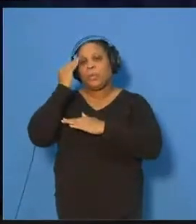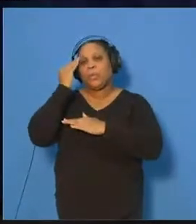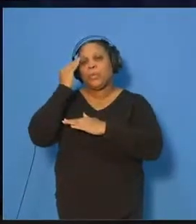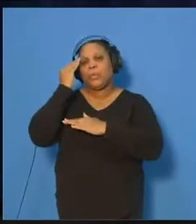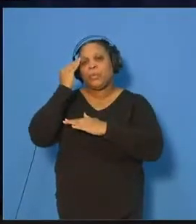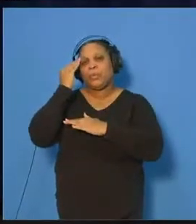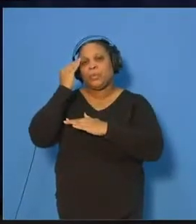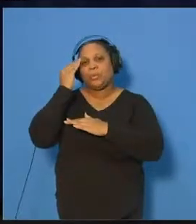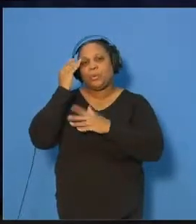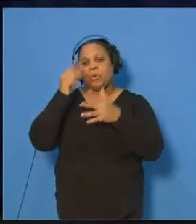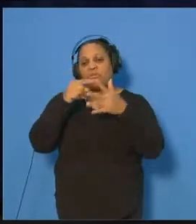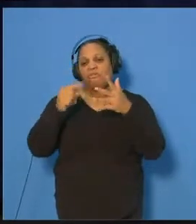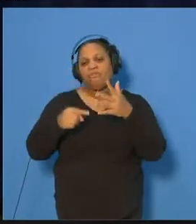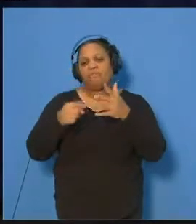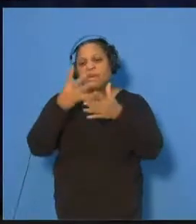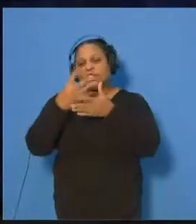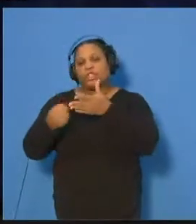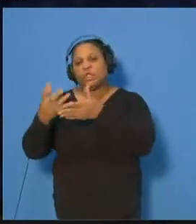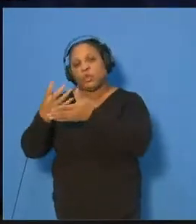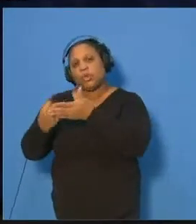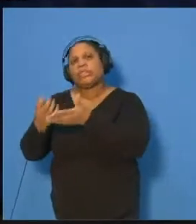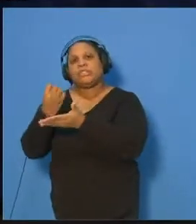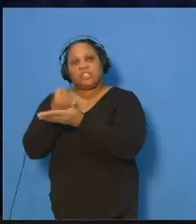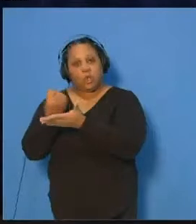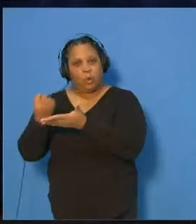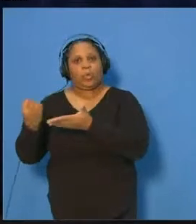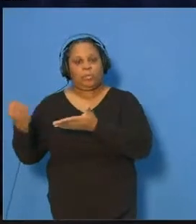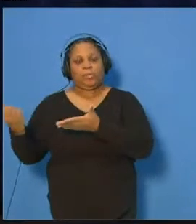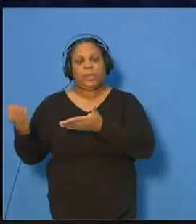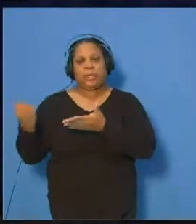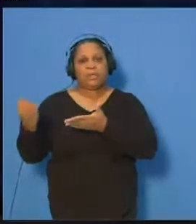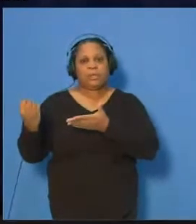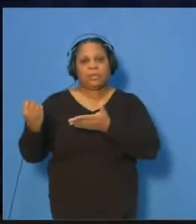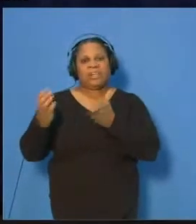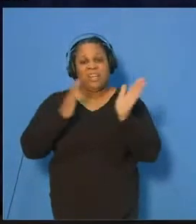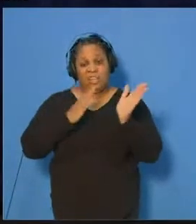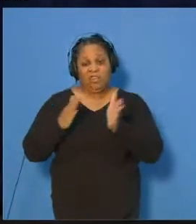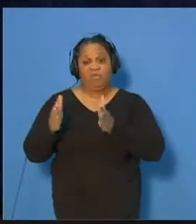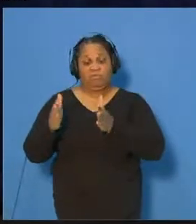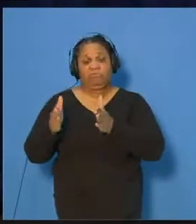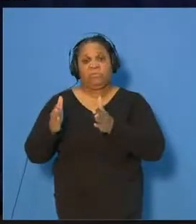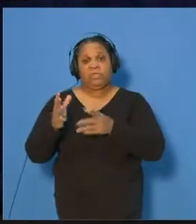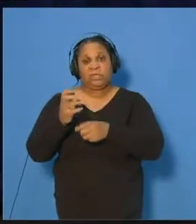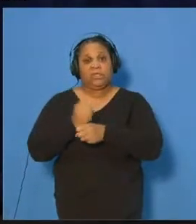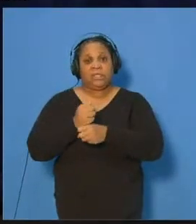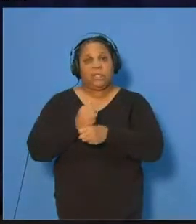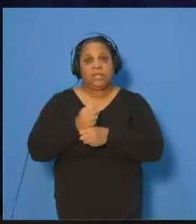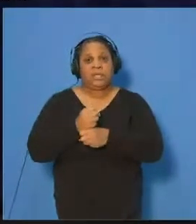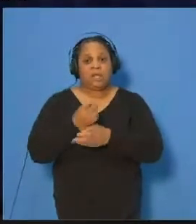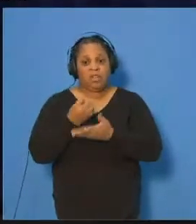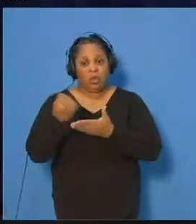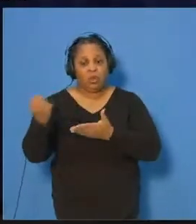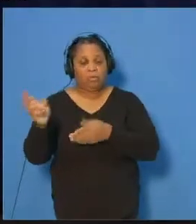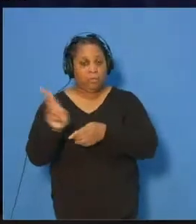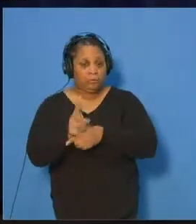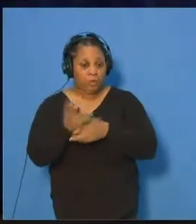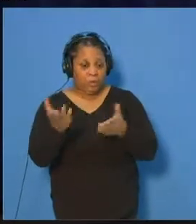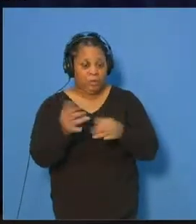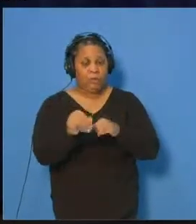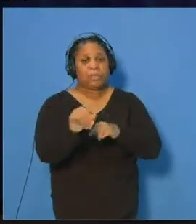were various shortages of various equipment. And in order to get those particular equipment and to use the equipment that was here